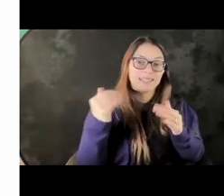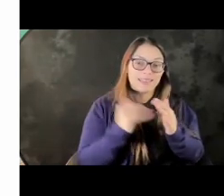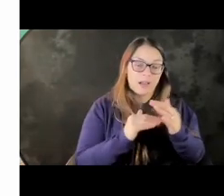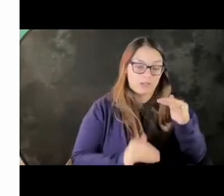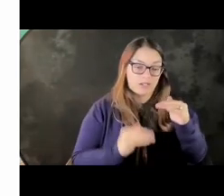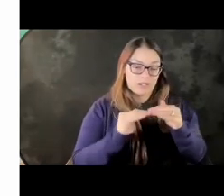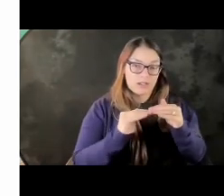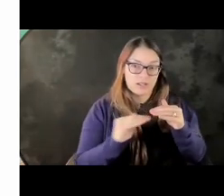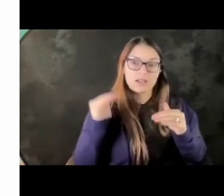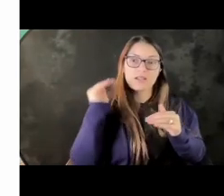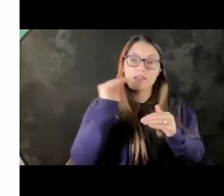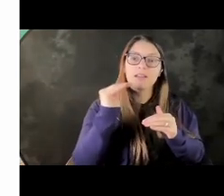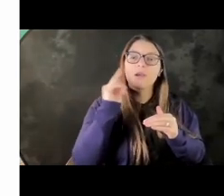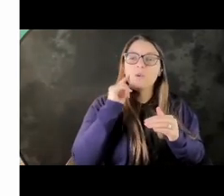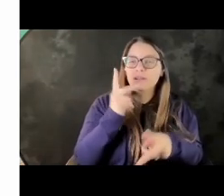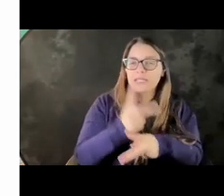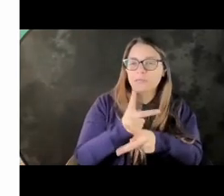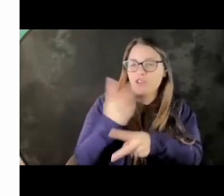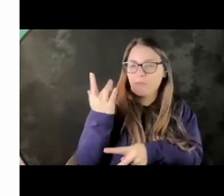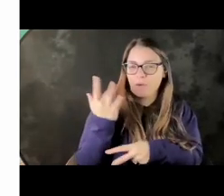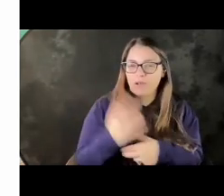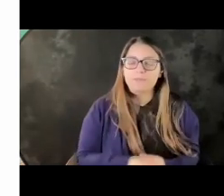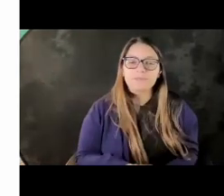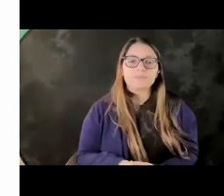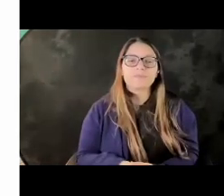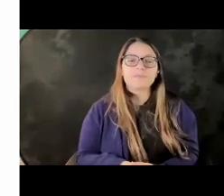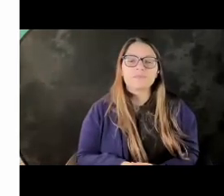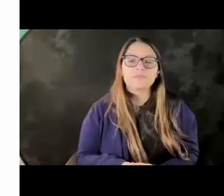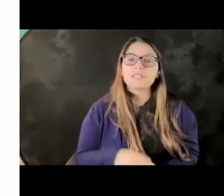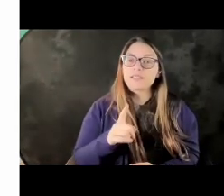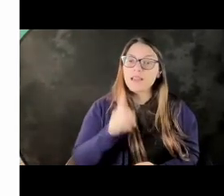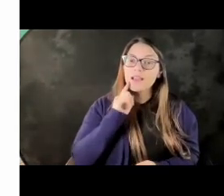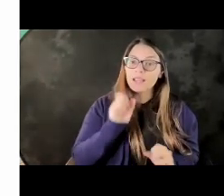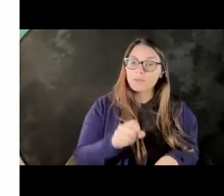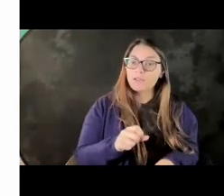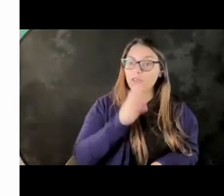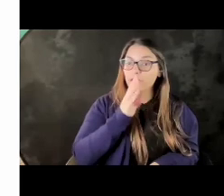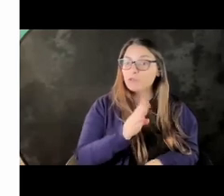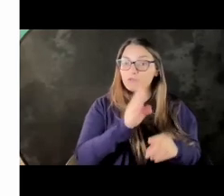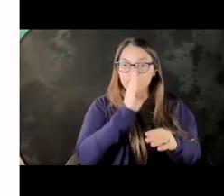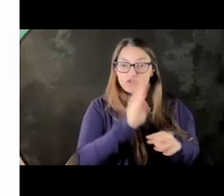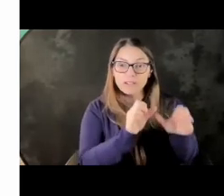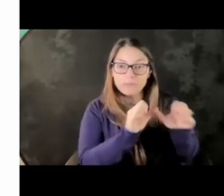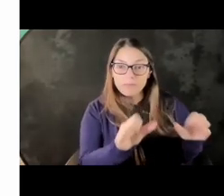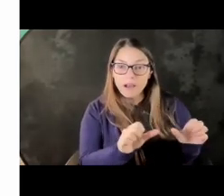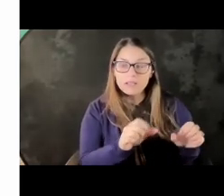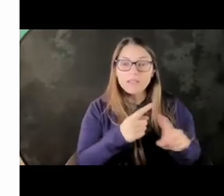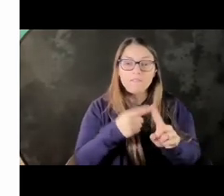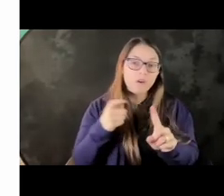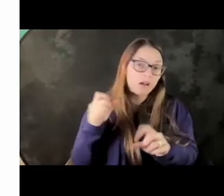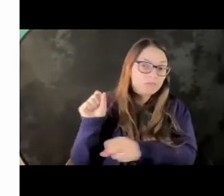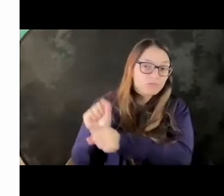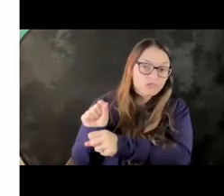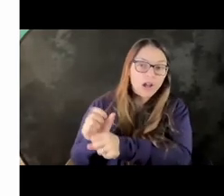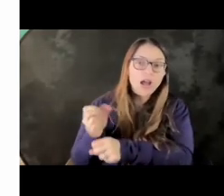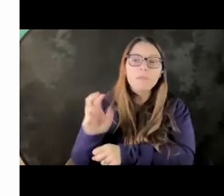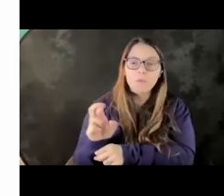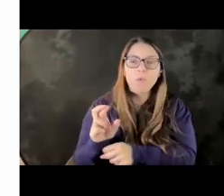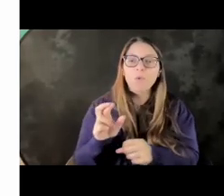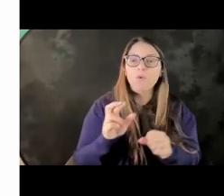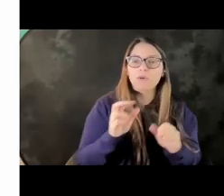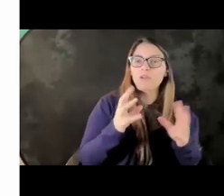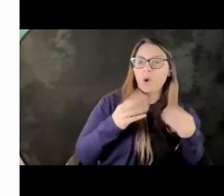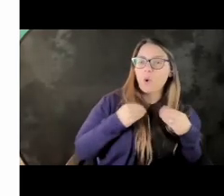this can be done through direct deposit from an employer, or the account owner can make the deposit